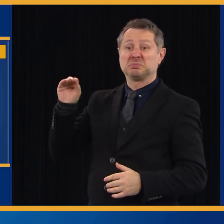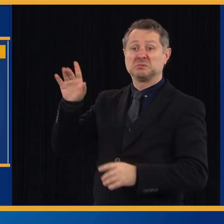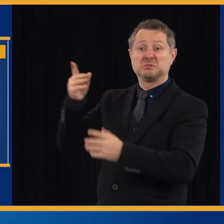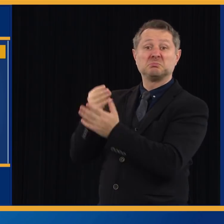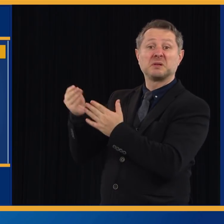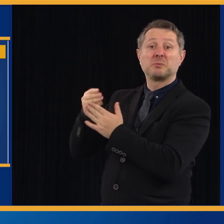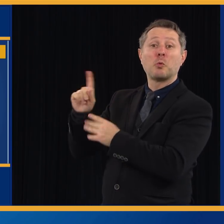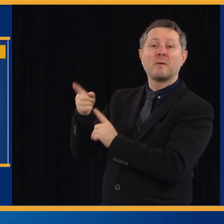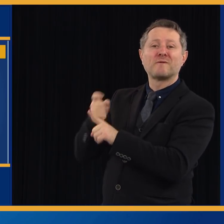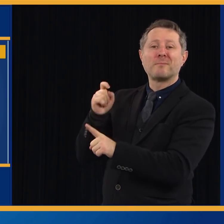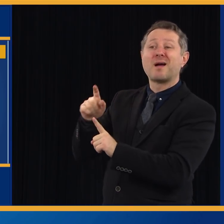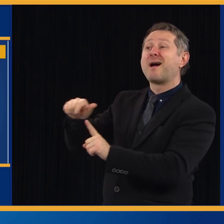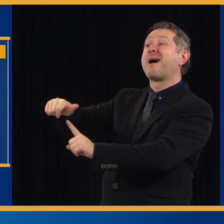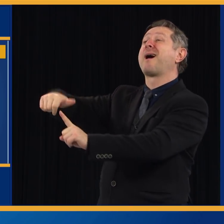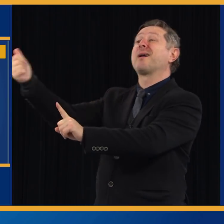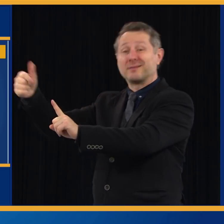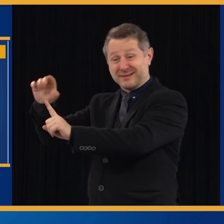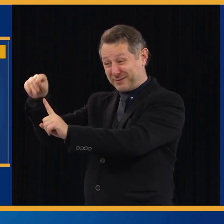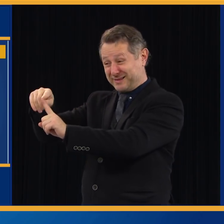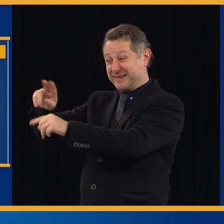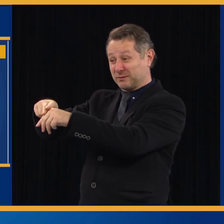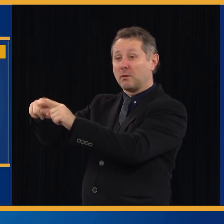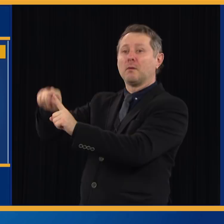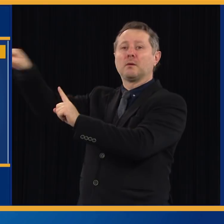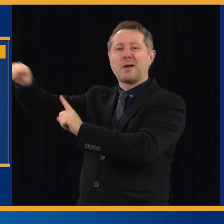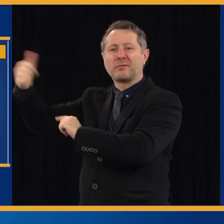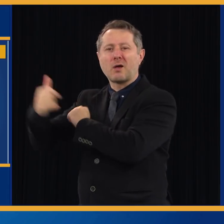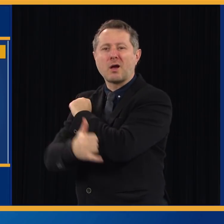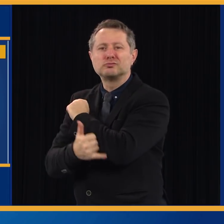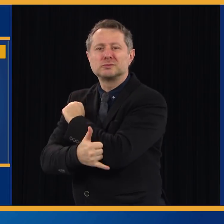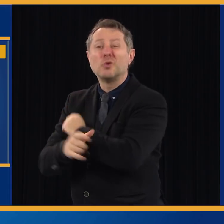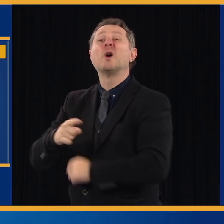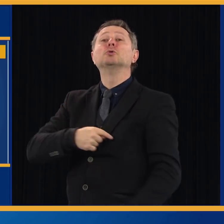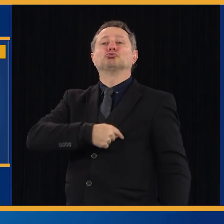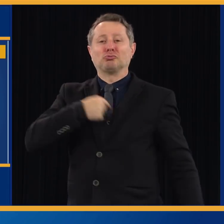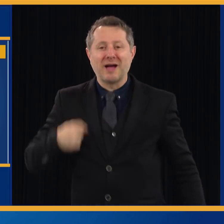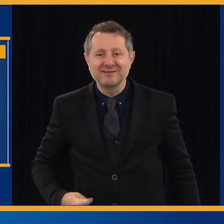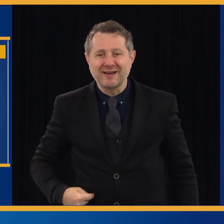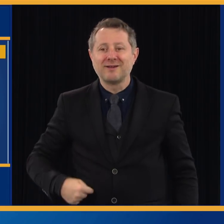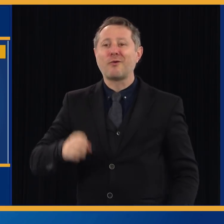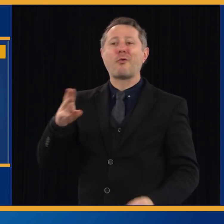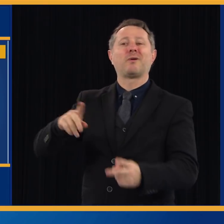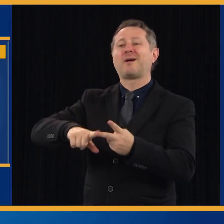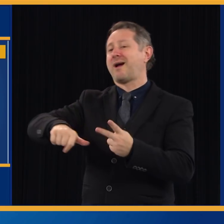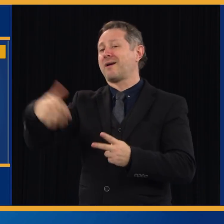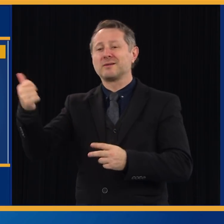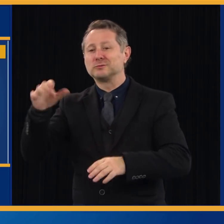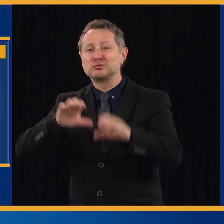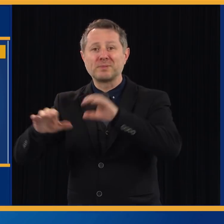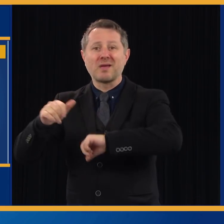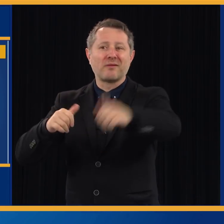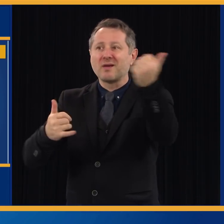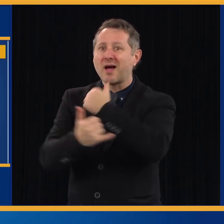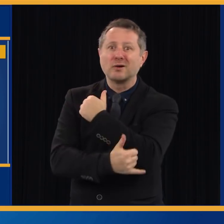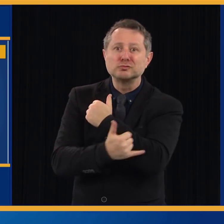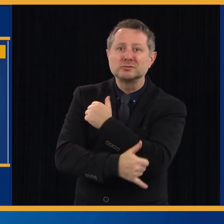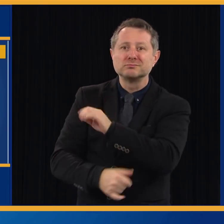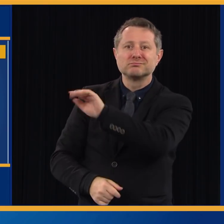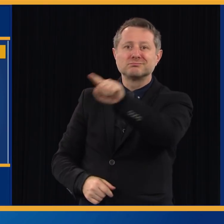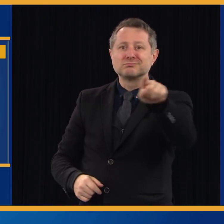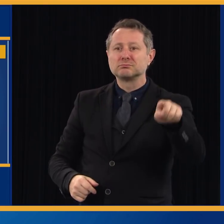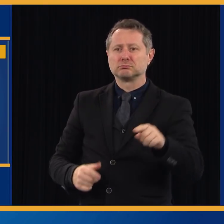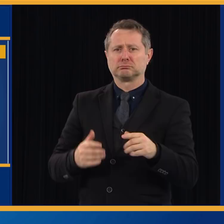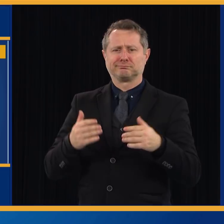supply chain. I get my chemicals from China. I get my chemicals from here. So that ability to ramp up is what we're all struggling